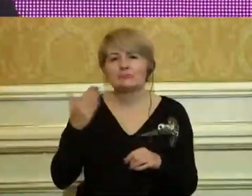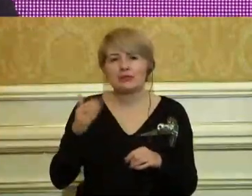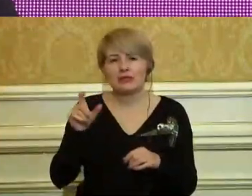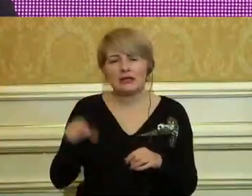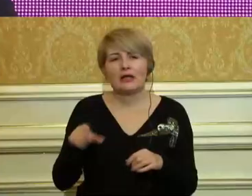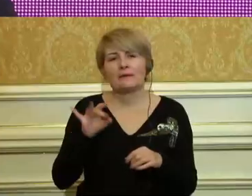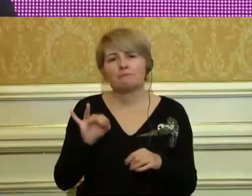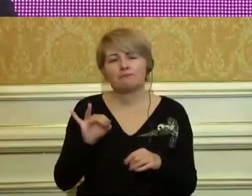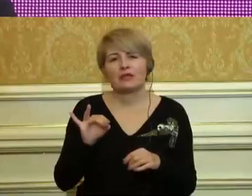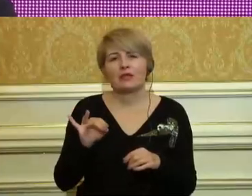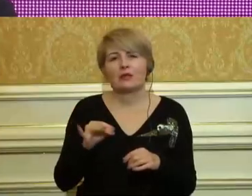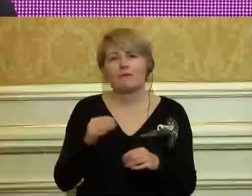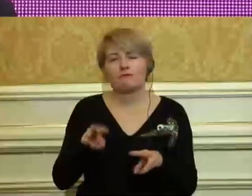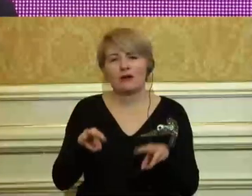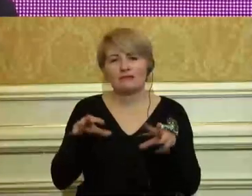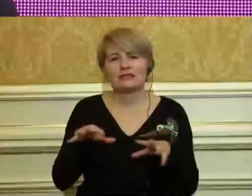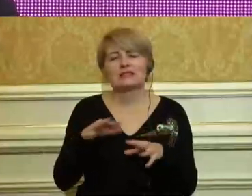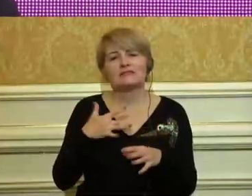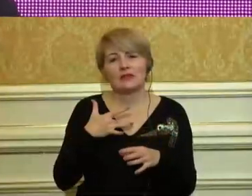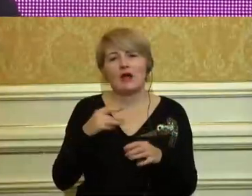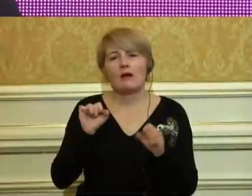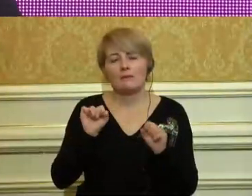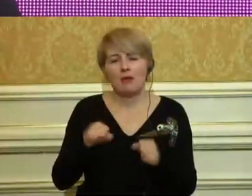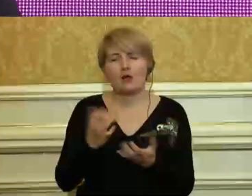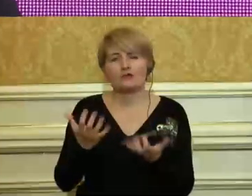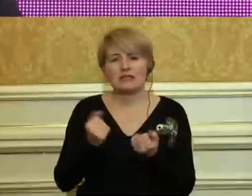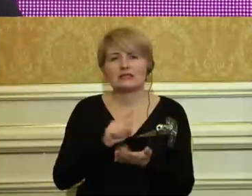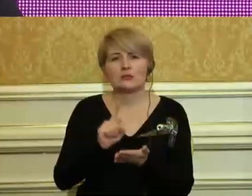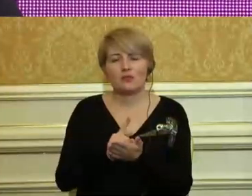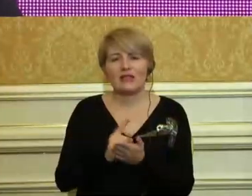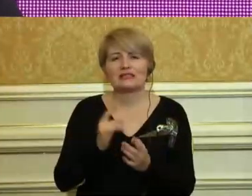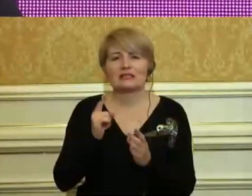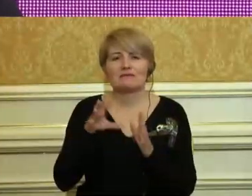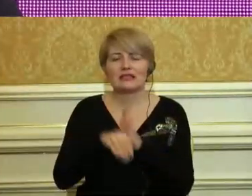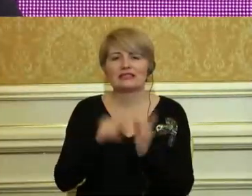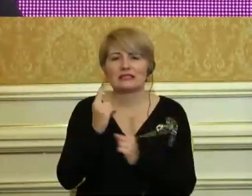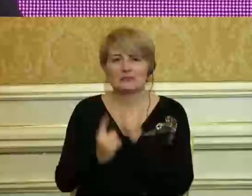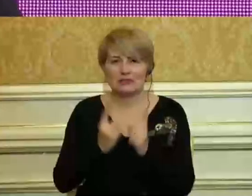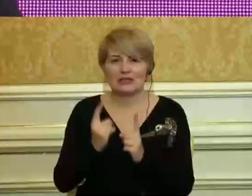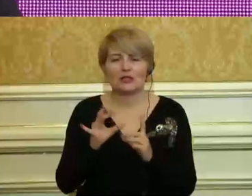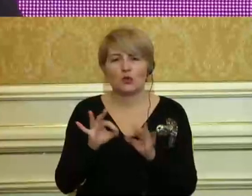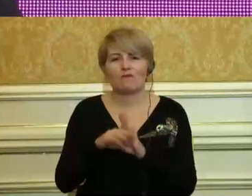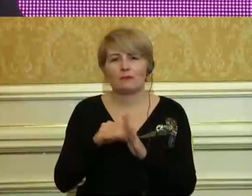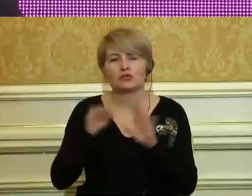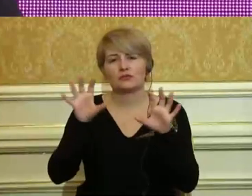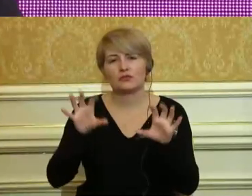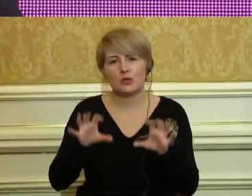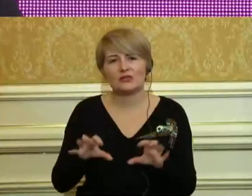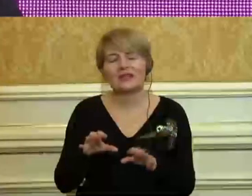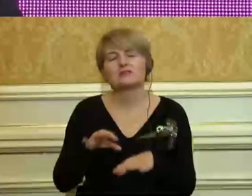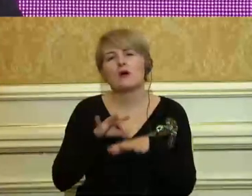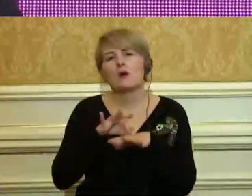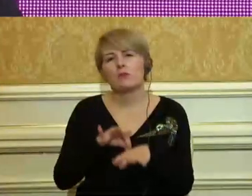opportunity is very important. So well, I am dealing with this very issue. So well, I think I will take